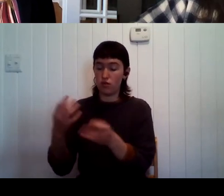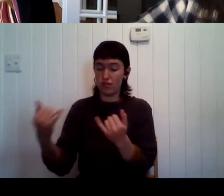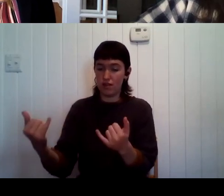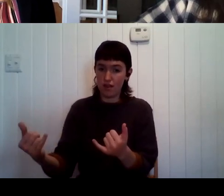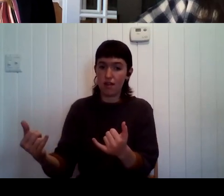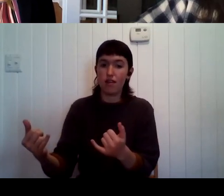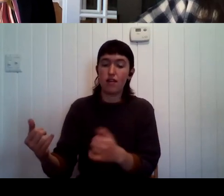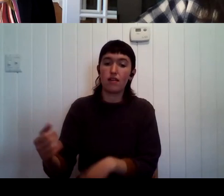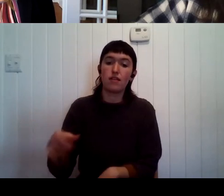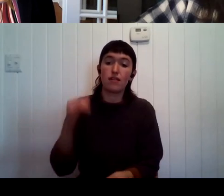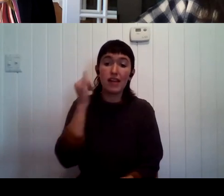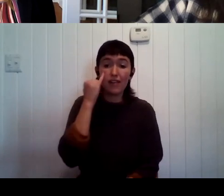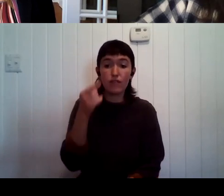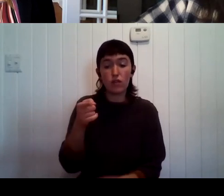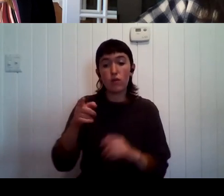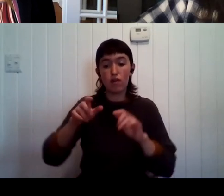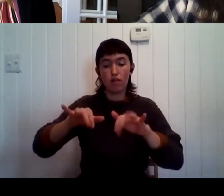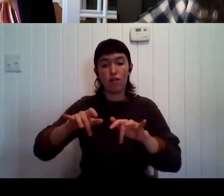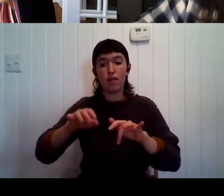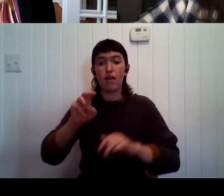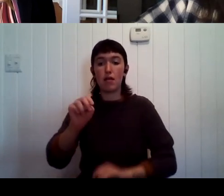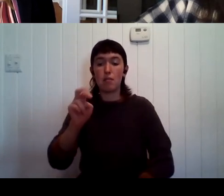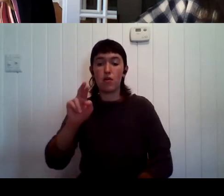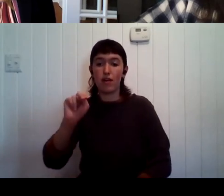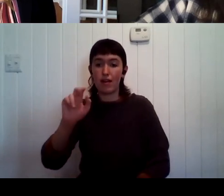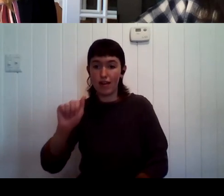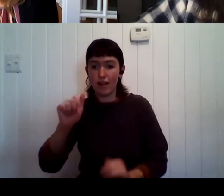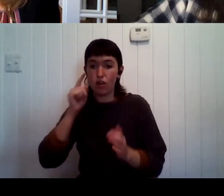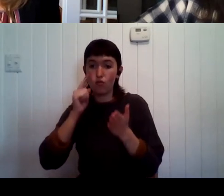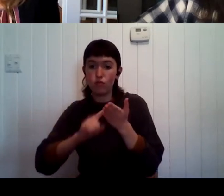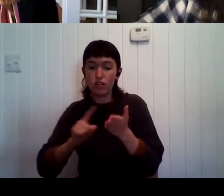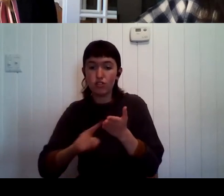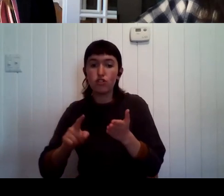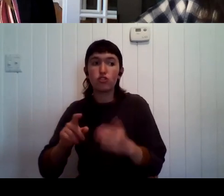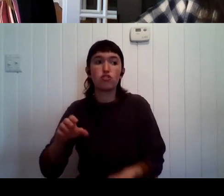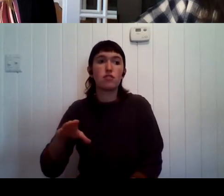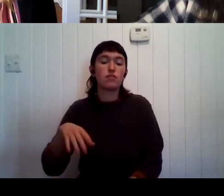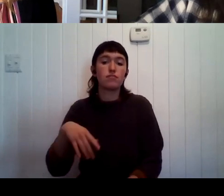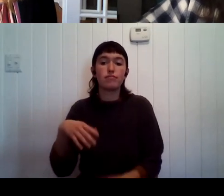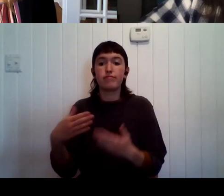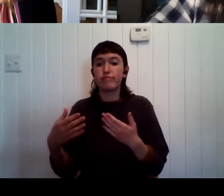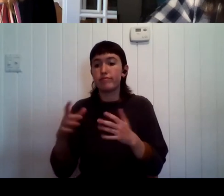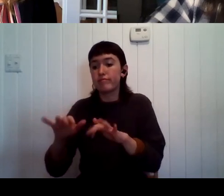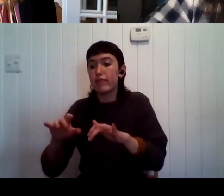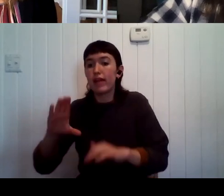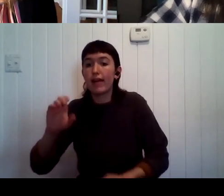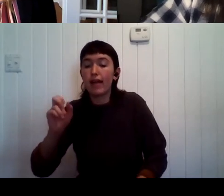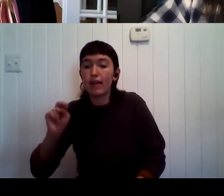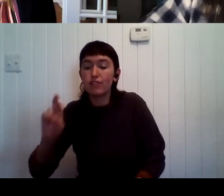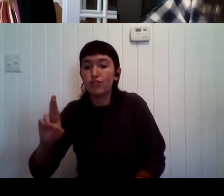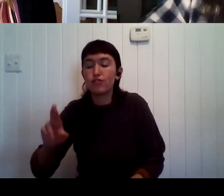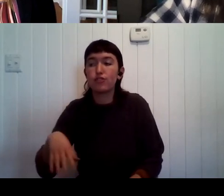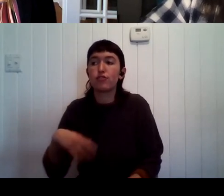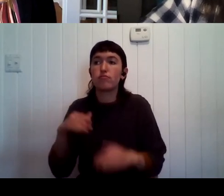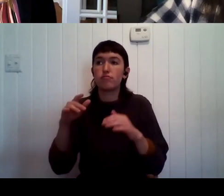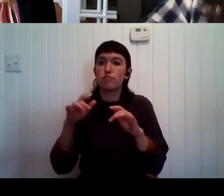if you just type in messenger RNA or mRNA research and type in cancer or type in COVID